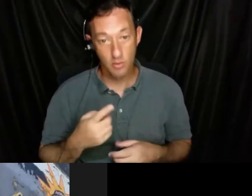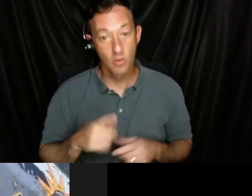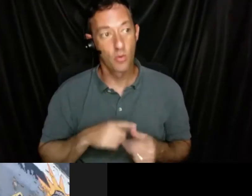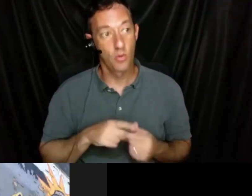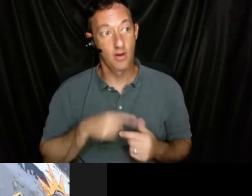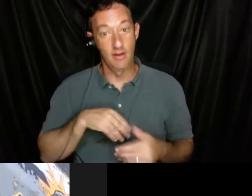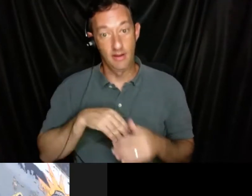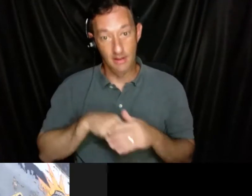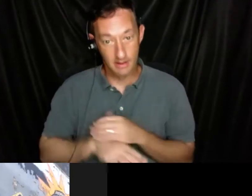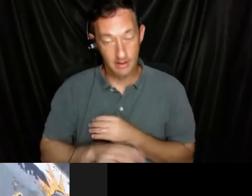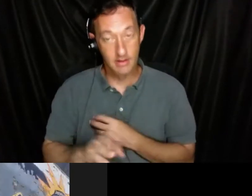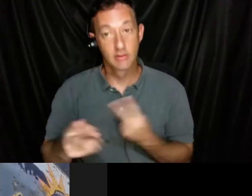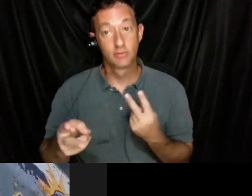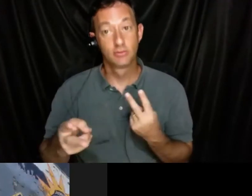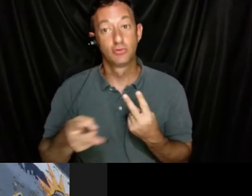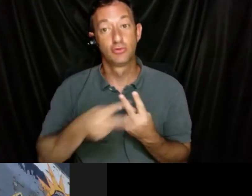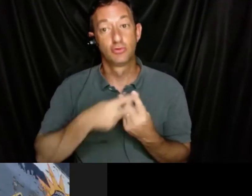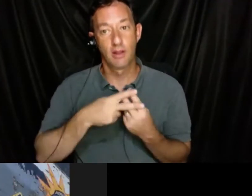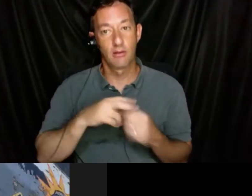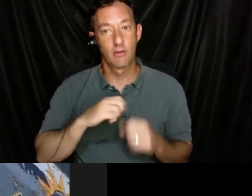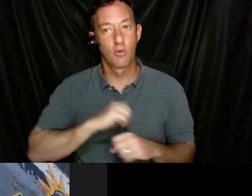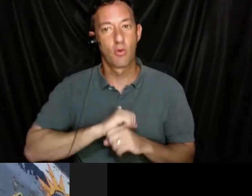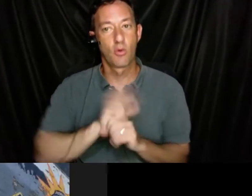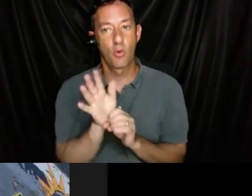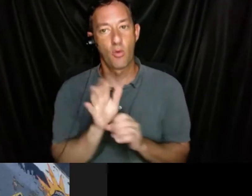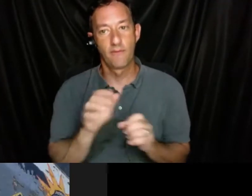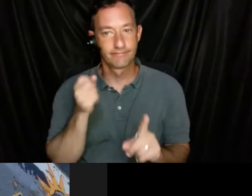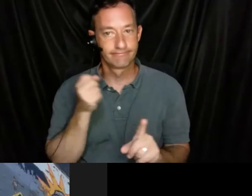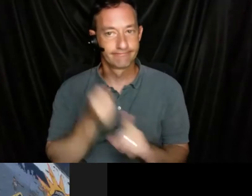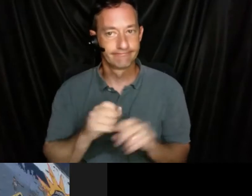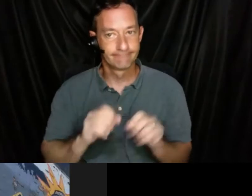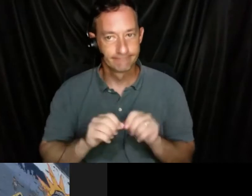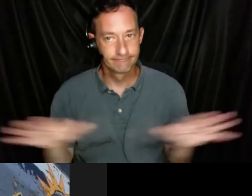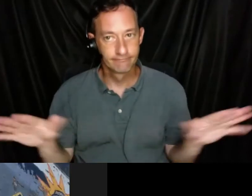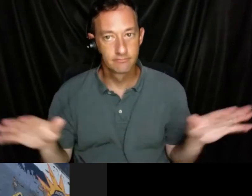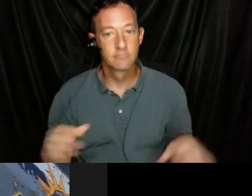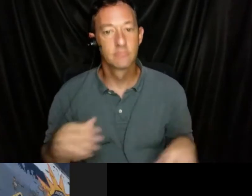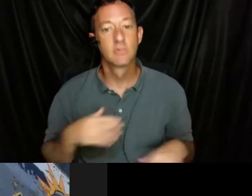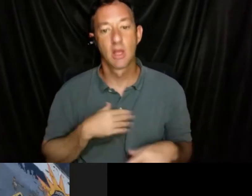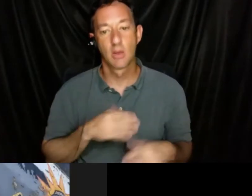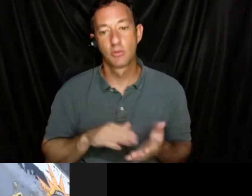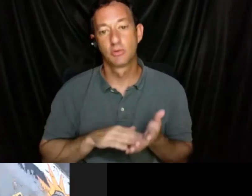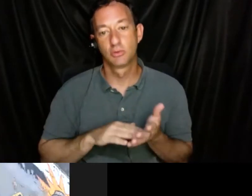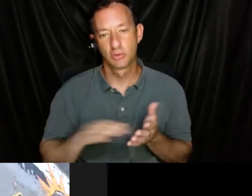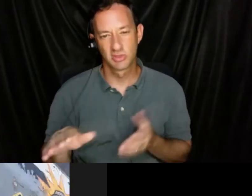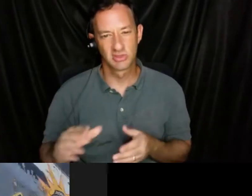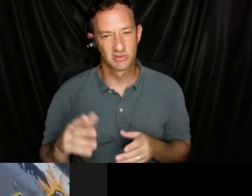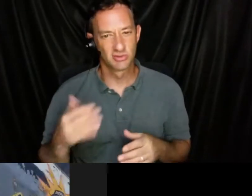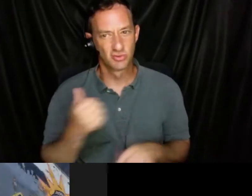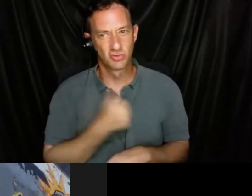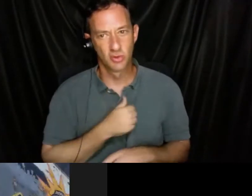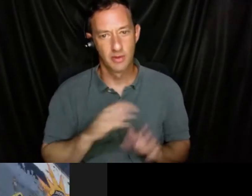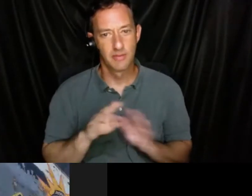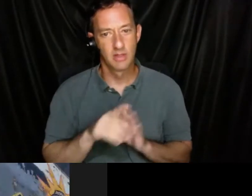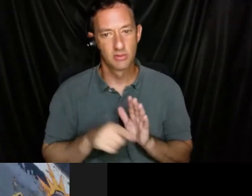jail, COVID hit. And so I was discharged out of the Cook County Jail. You got to excuse the background. There's an emergency ambulance